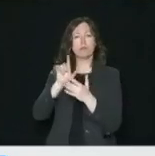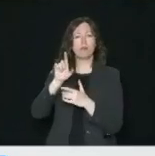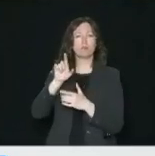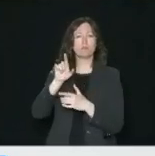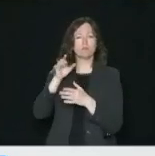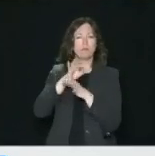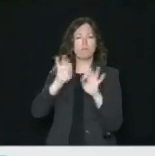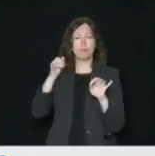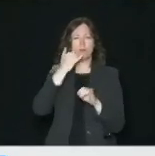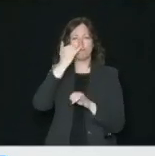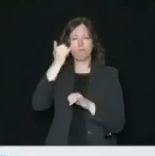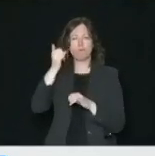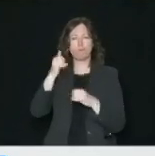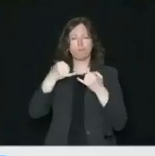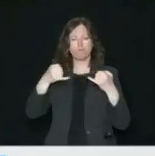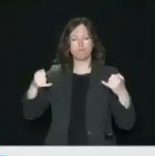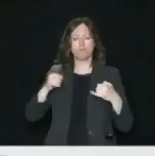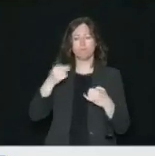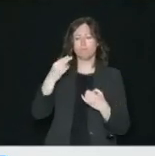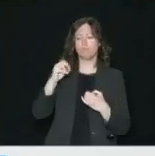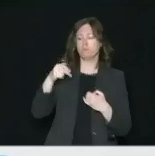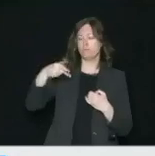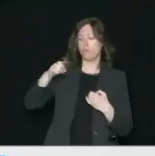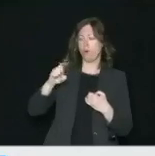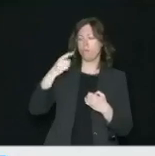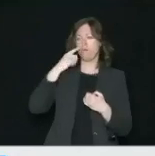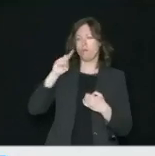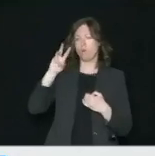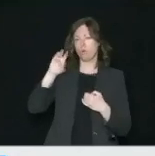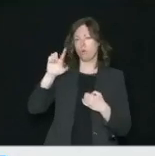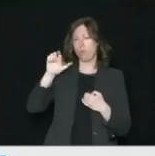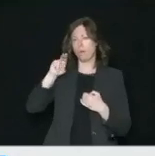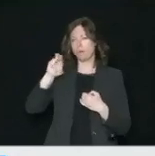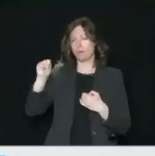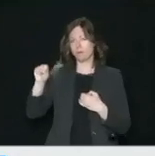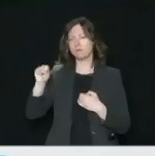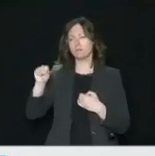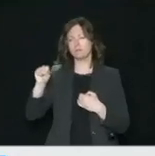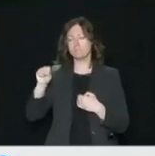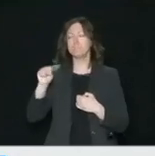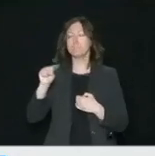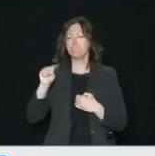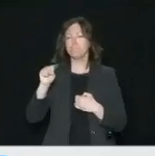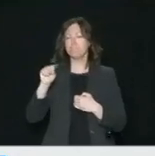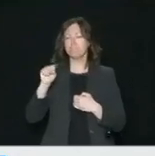vaccination status, underlying medical conditions, risk to personal contact.